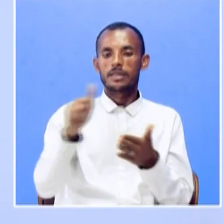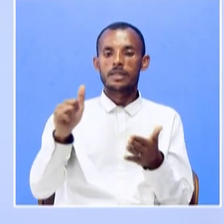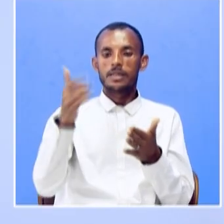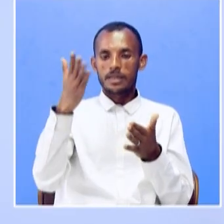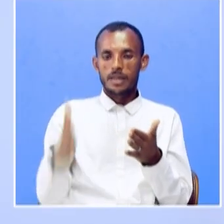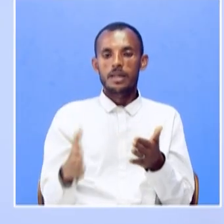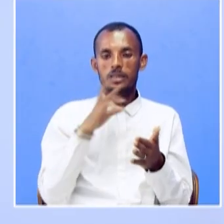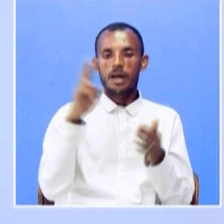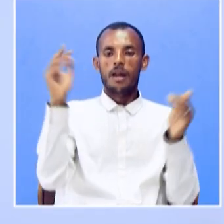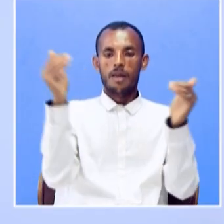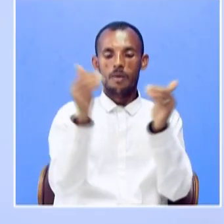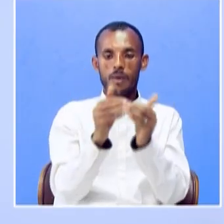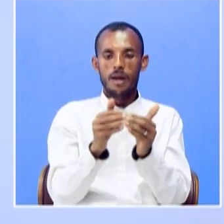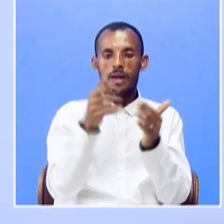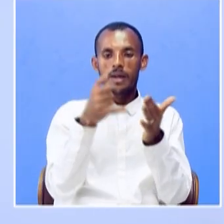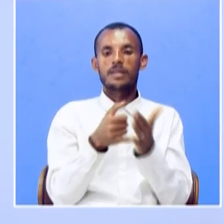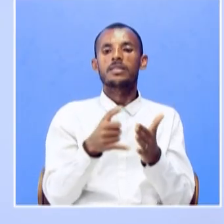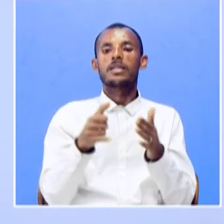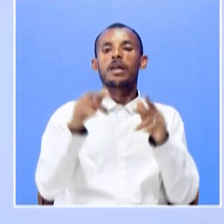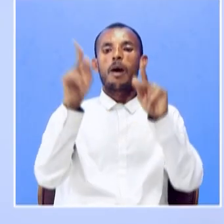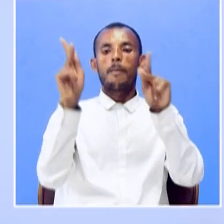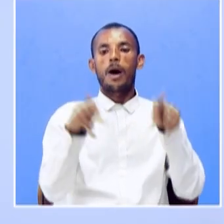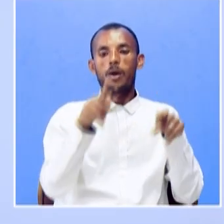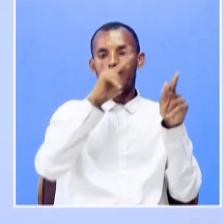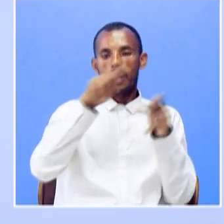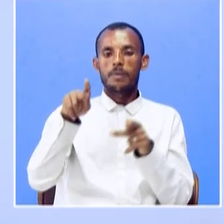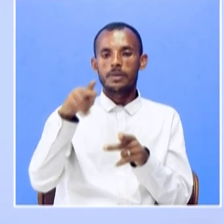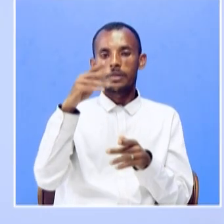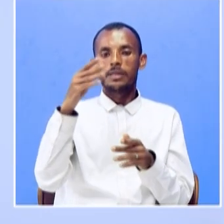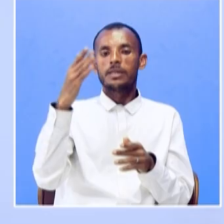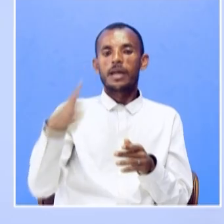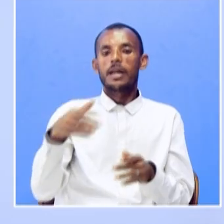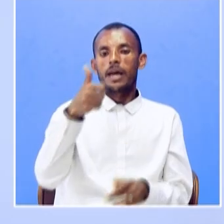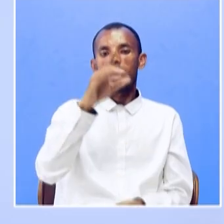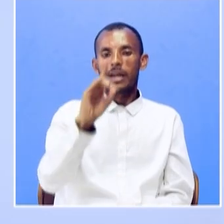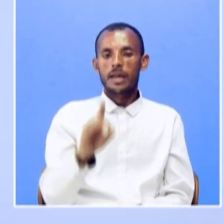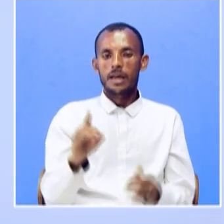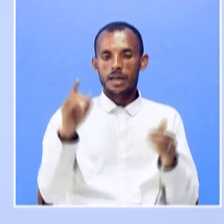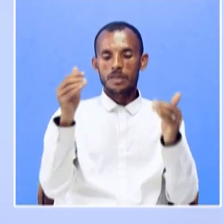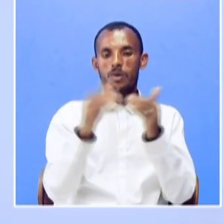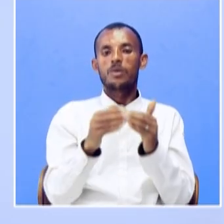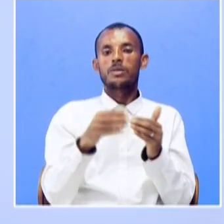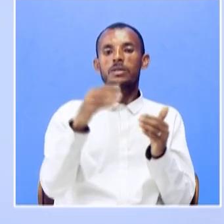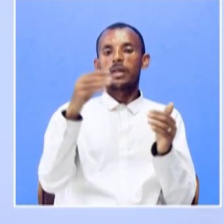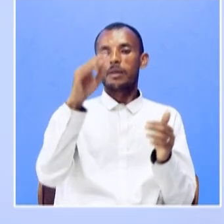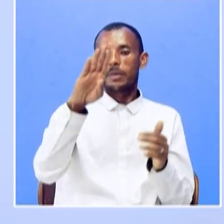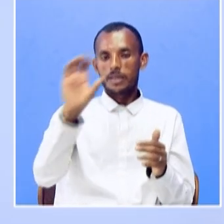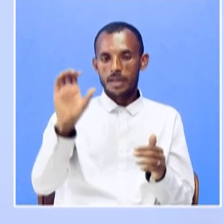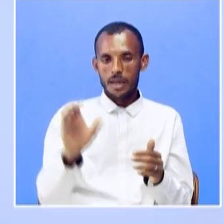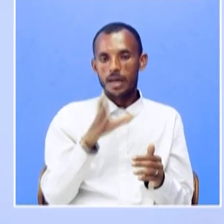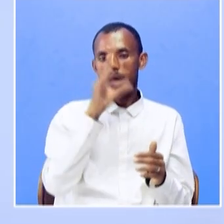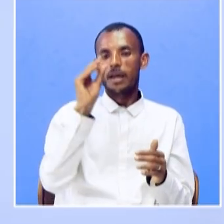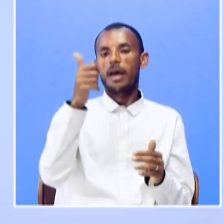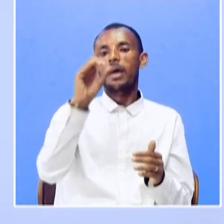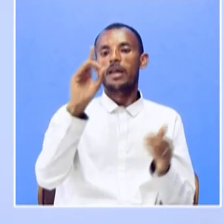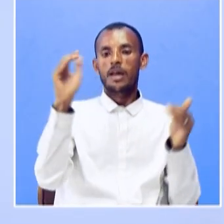equal and it is a parallelogram, so side AB is the same as side DC. These two are equal. Again, AD